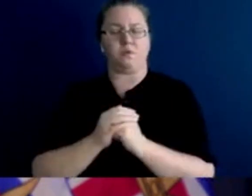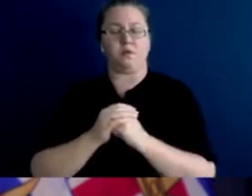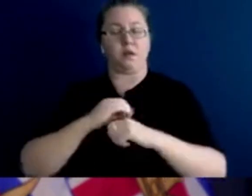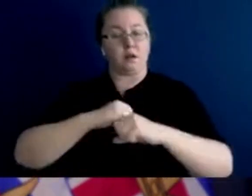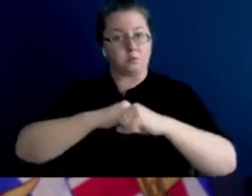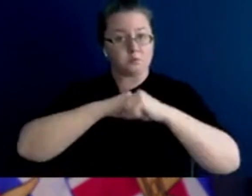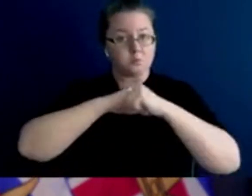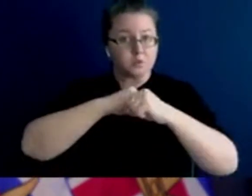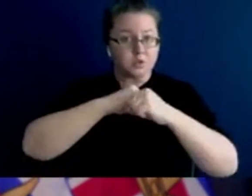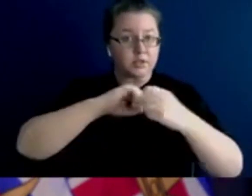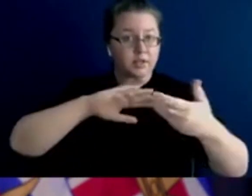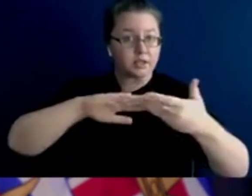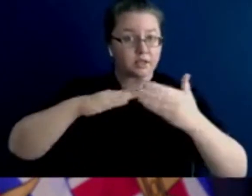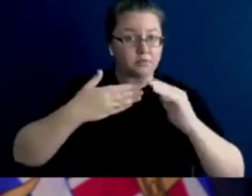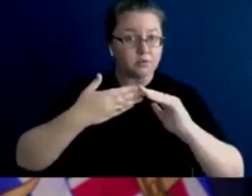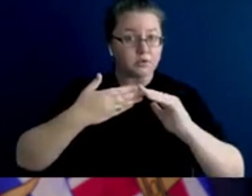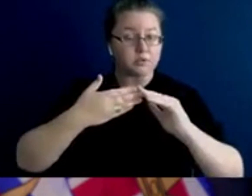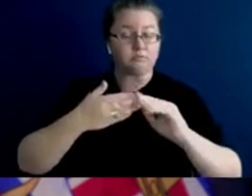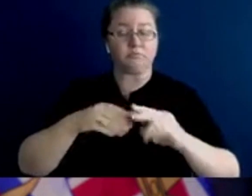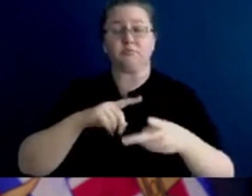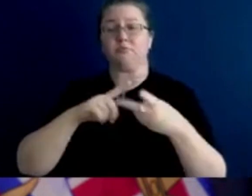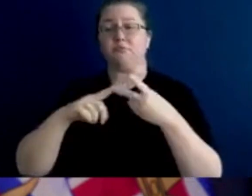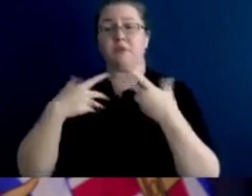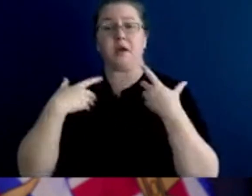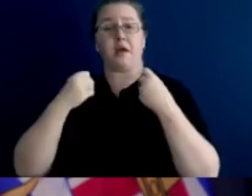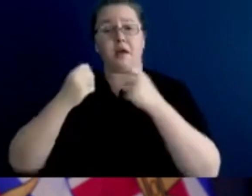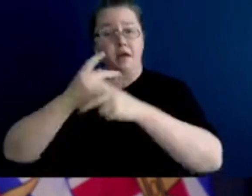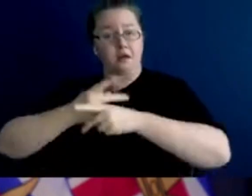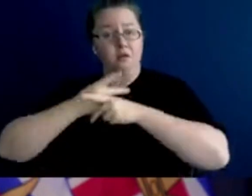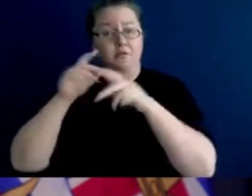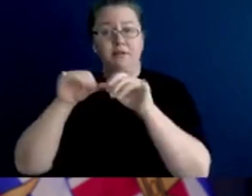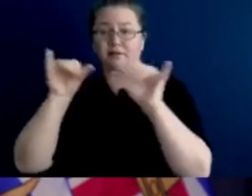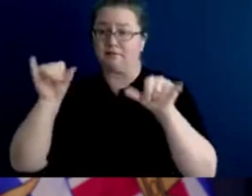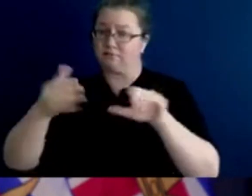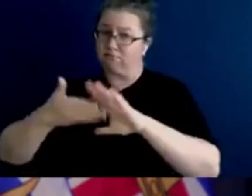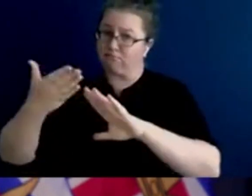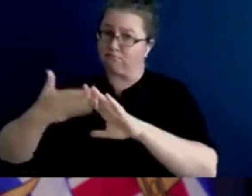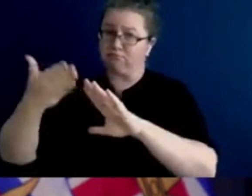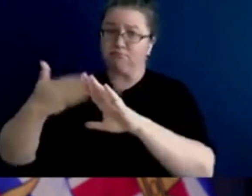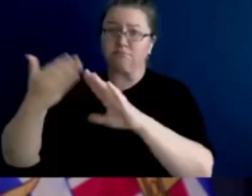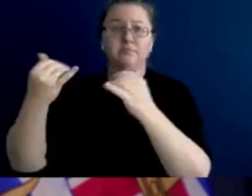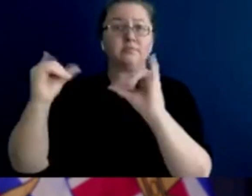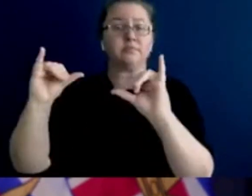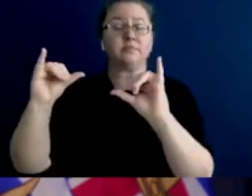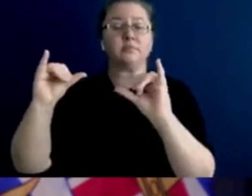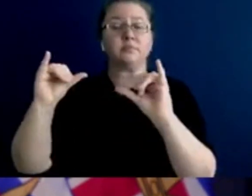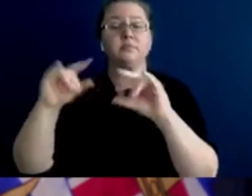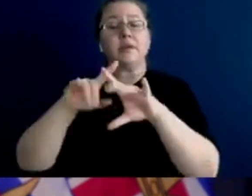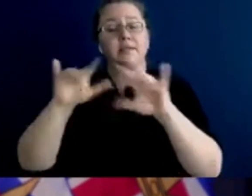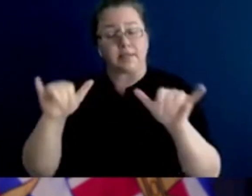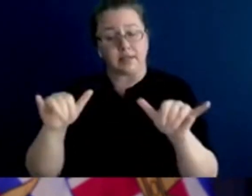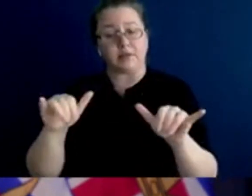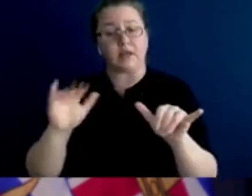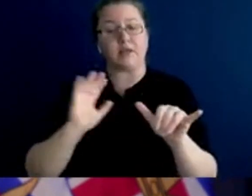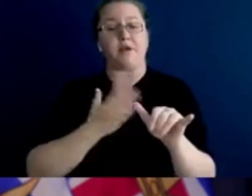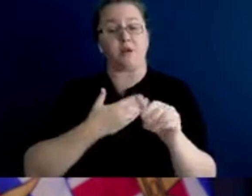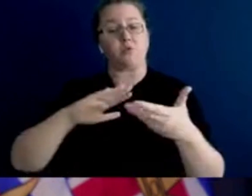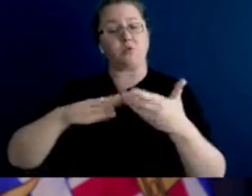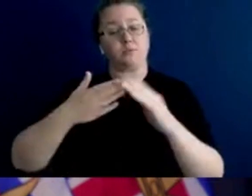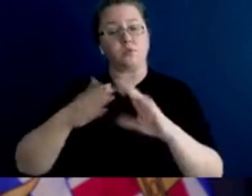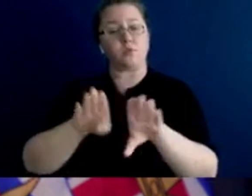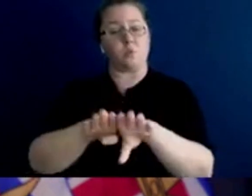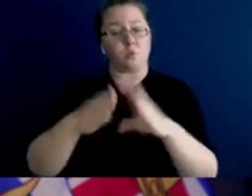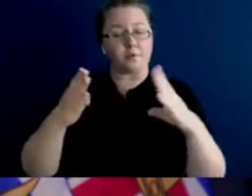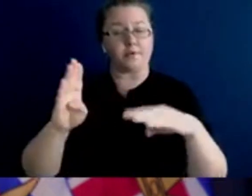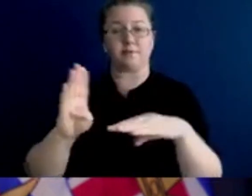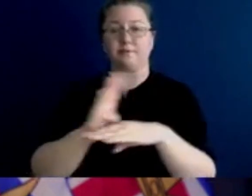school system yet, but we are monitoring, and health authorities and public health is there for every single school, and we will continue to be